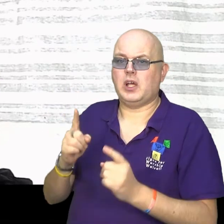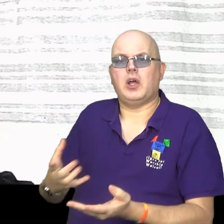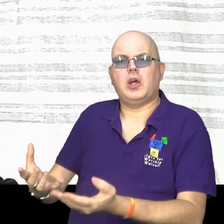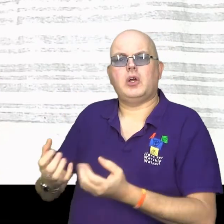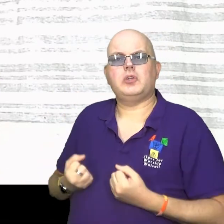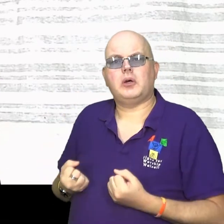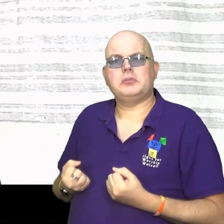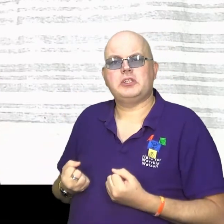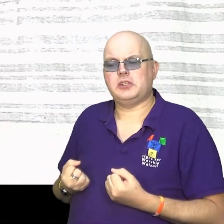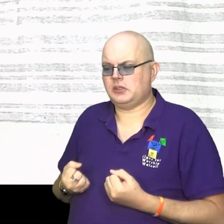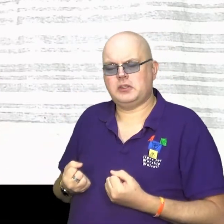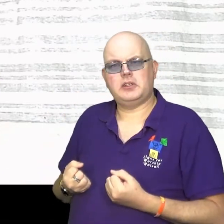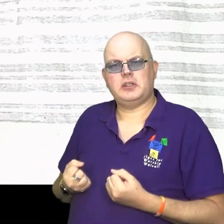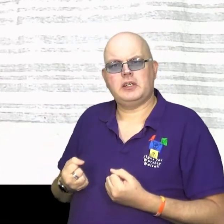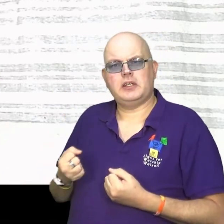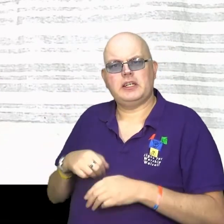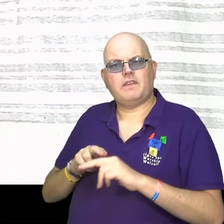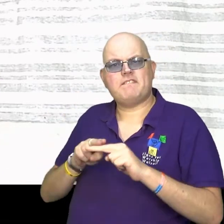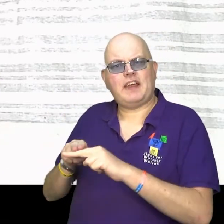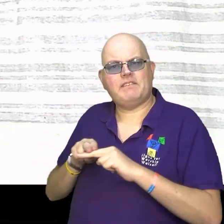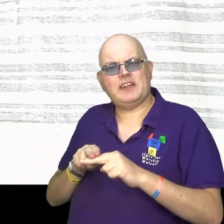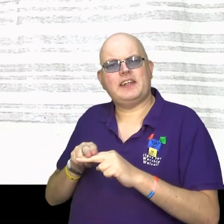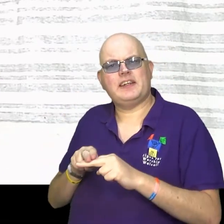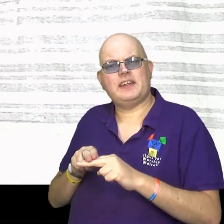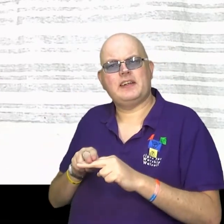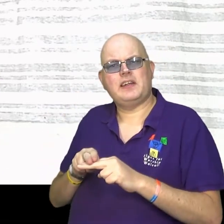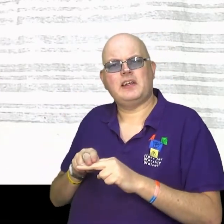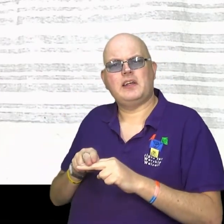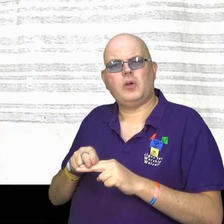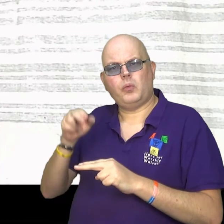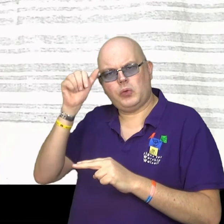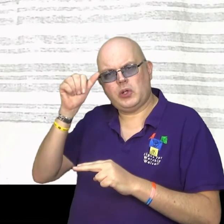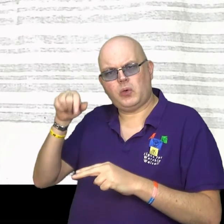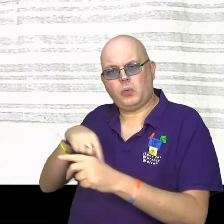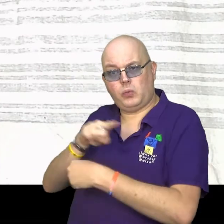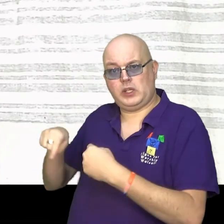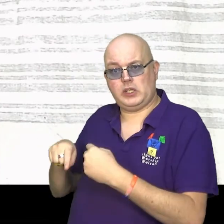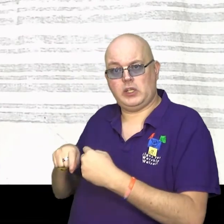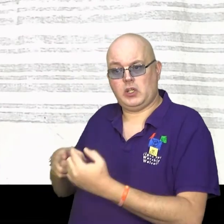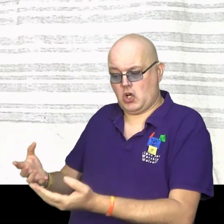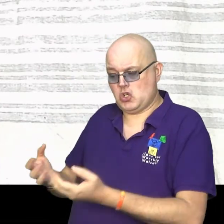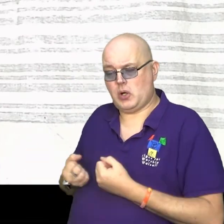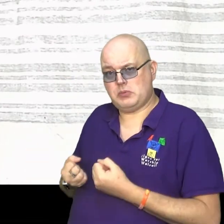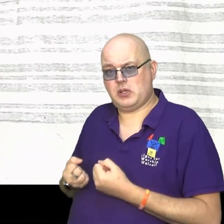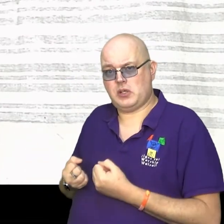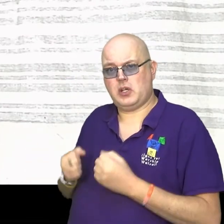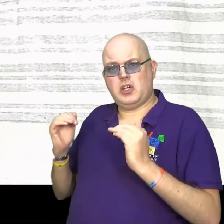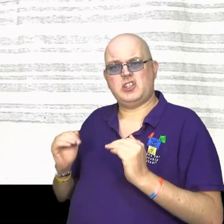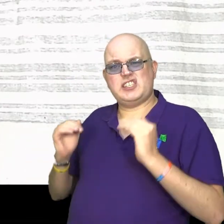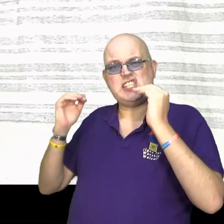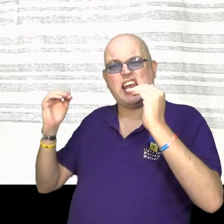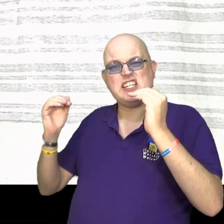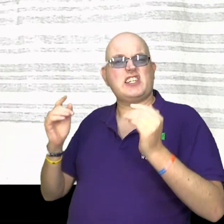is one of adoption into a family. And when we know that we are adopted into that family, the